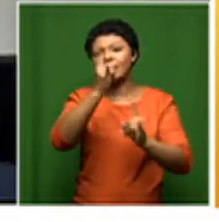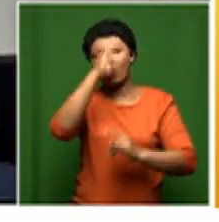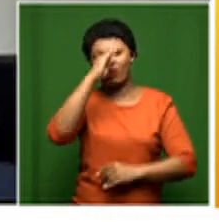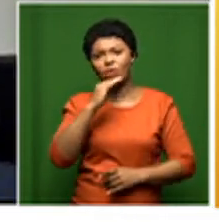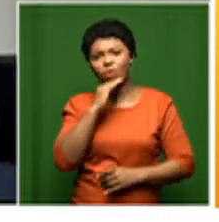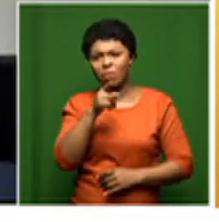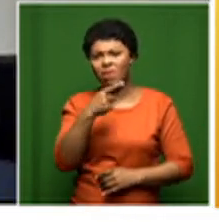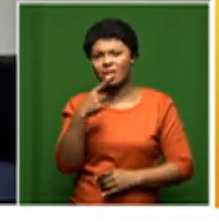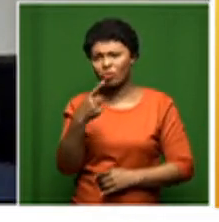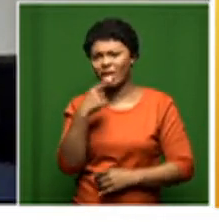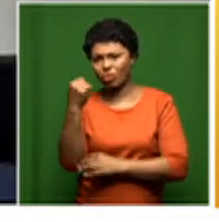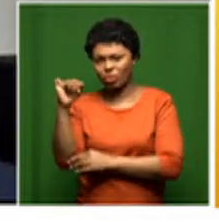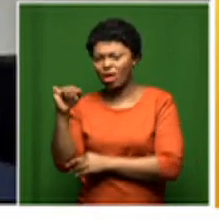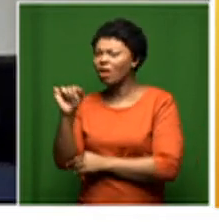true.